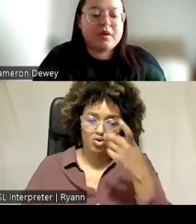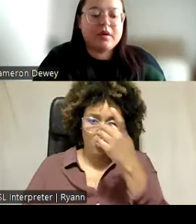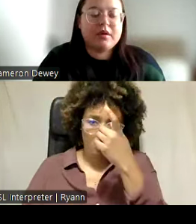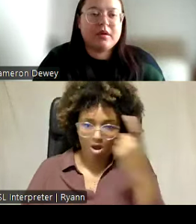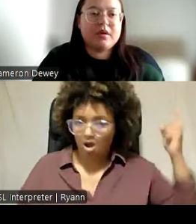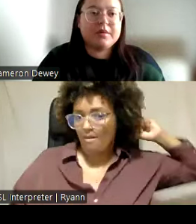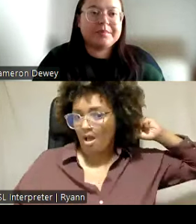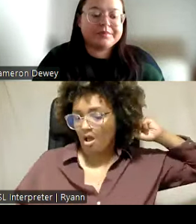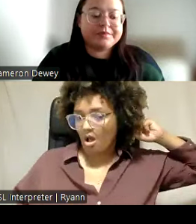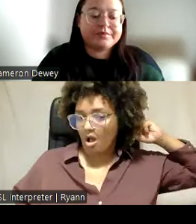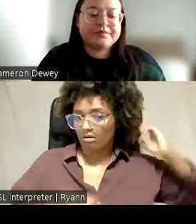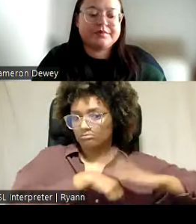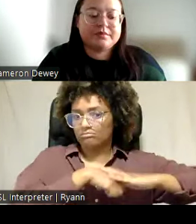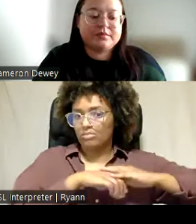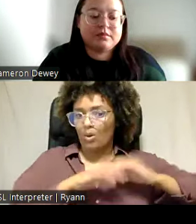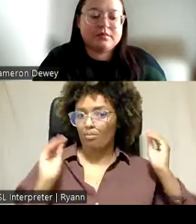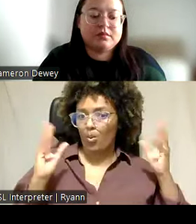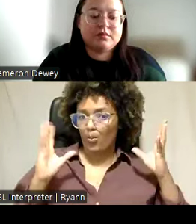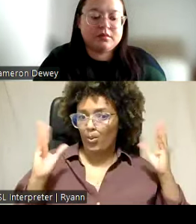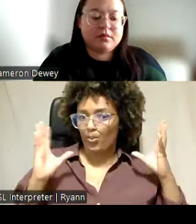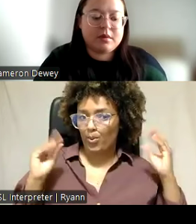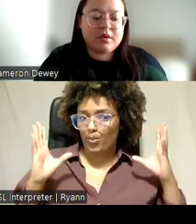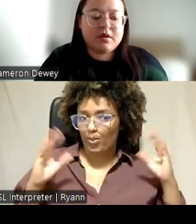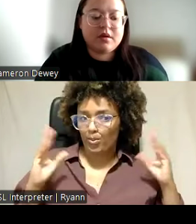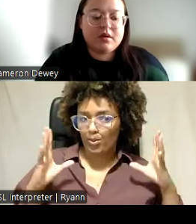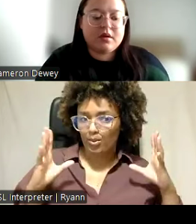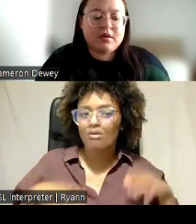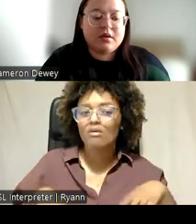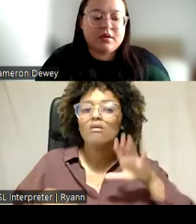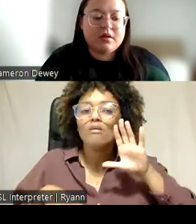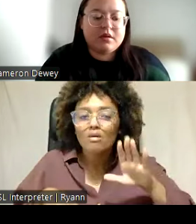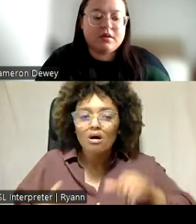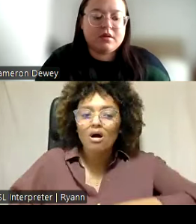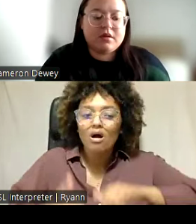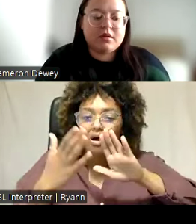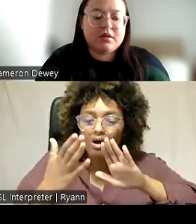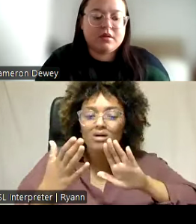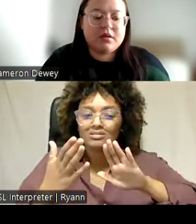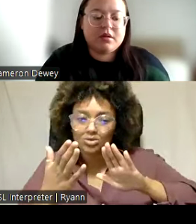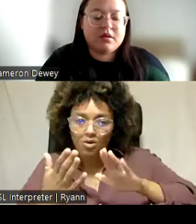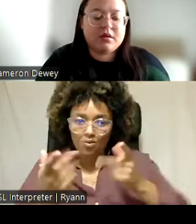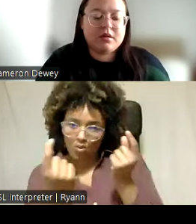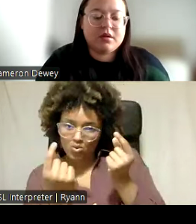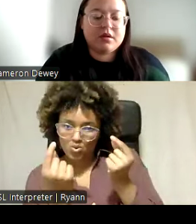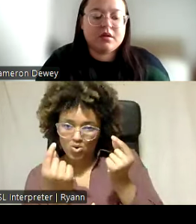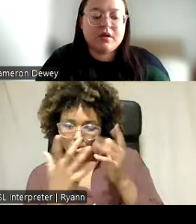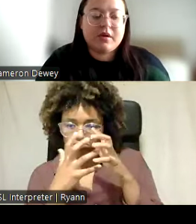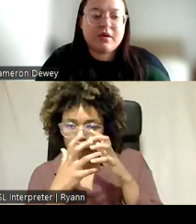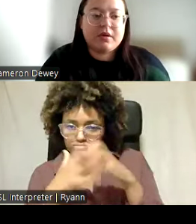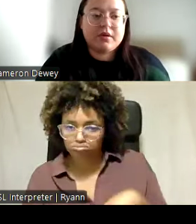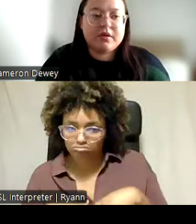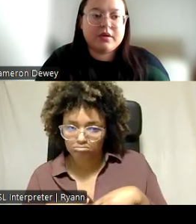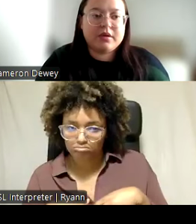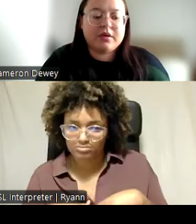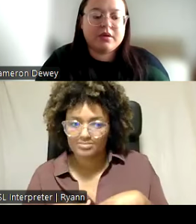filing system and survival mechanisms stop working. And while the hippocampus works to encode and store memories,